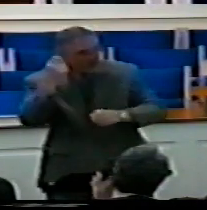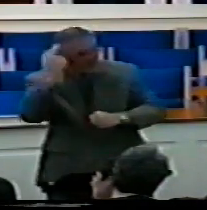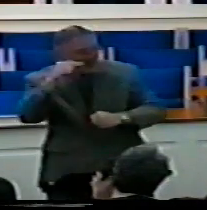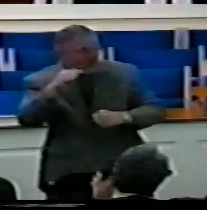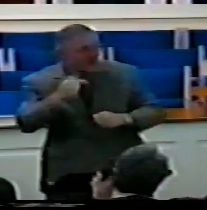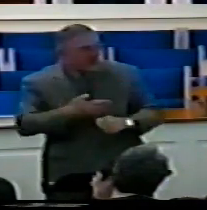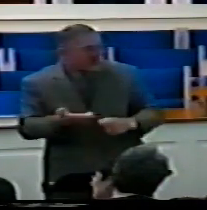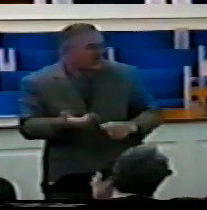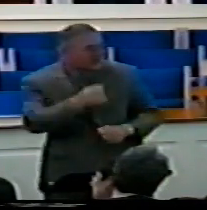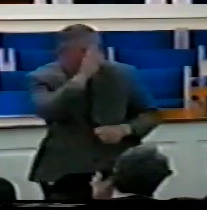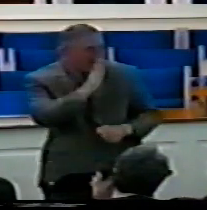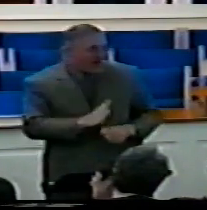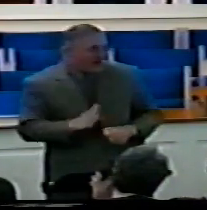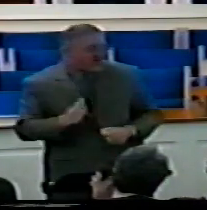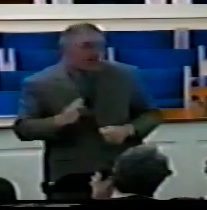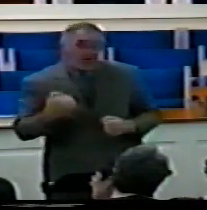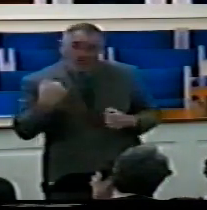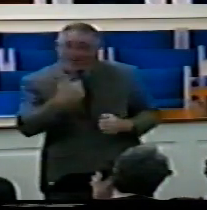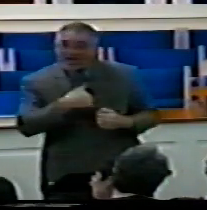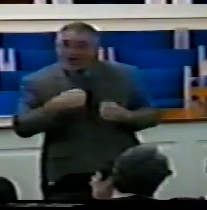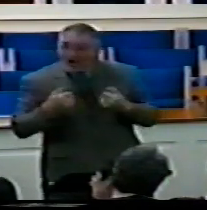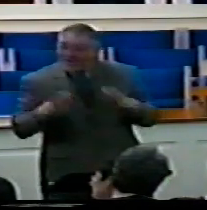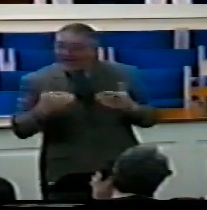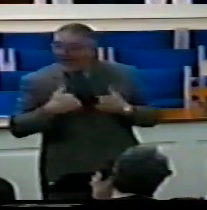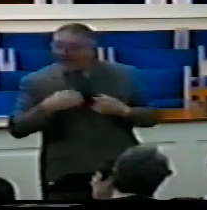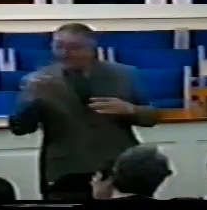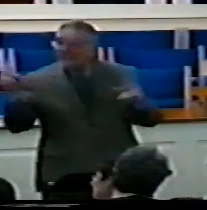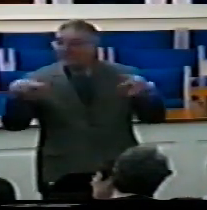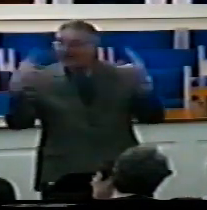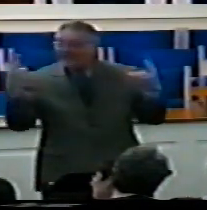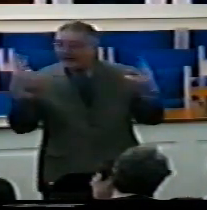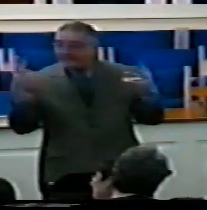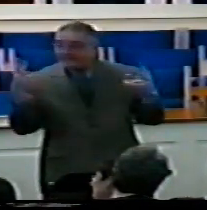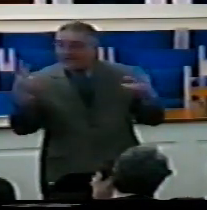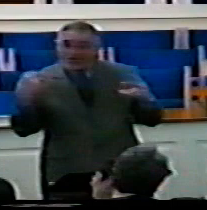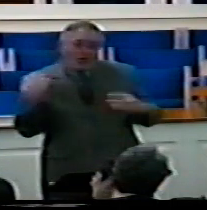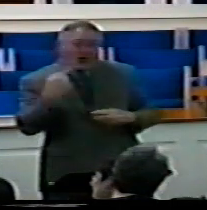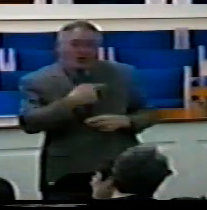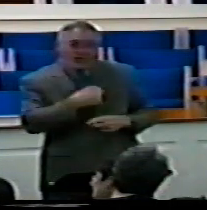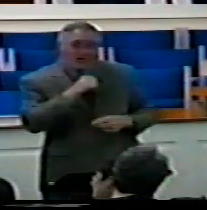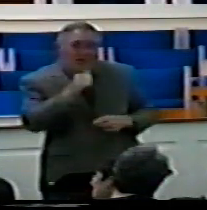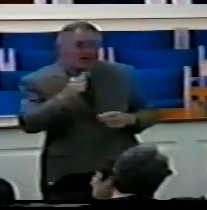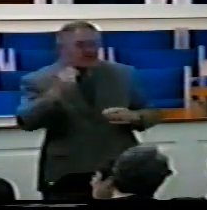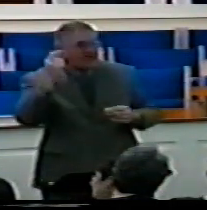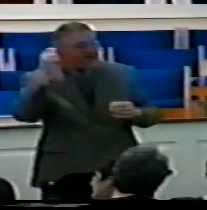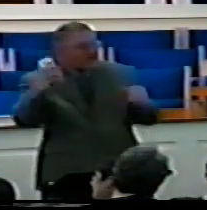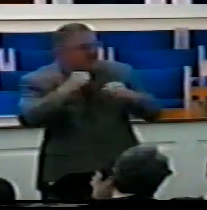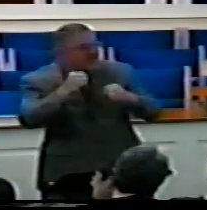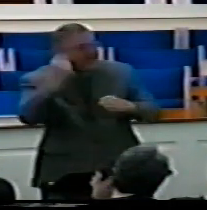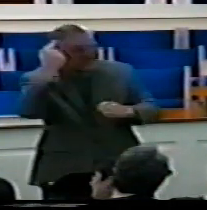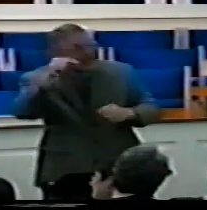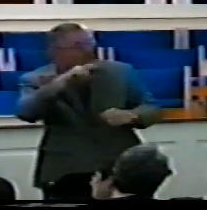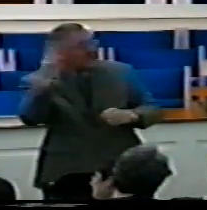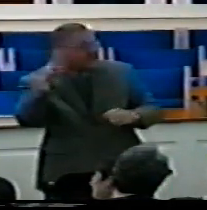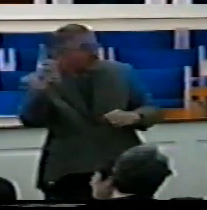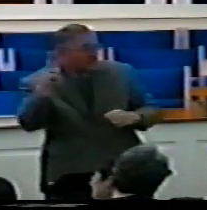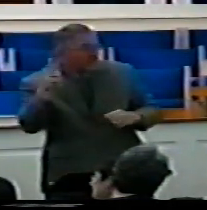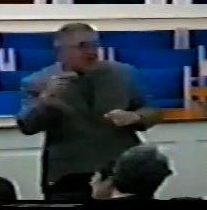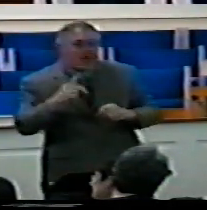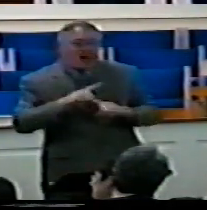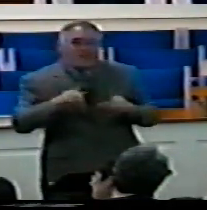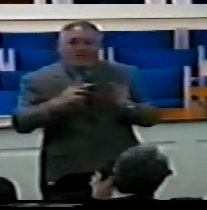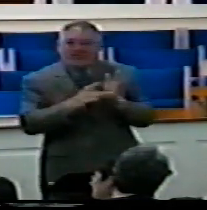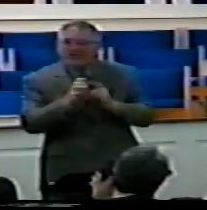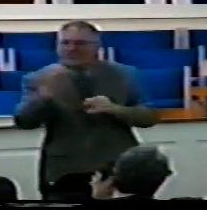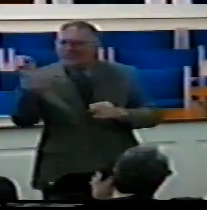battle. Now the victory's been won. I'm not fighting for the victory. I'm fighting from the victory. Amen? Because Jesus won the victory on Calvary.